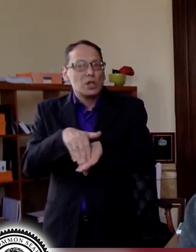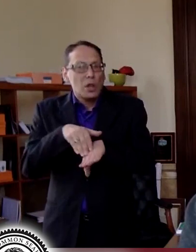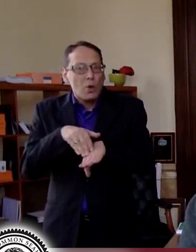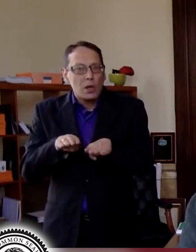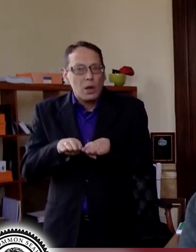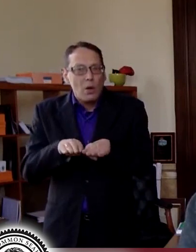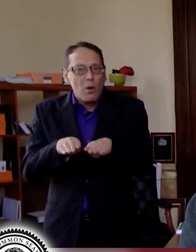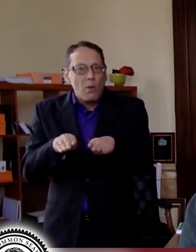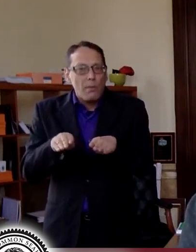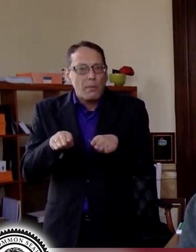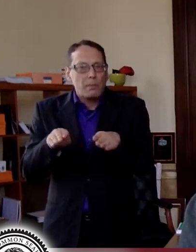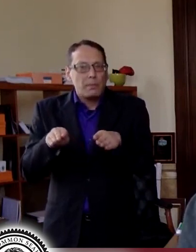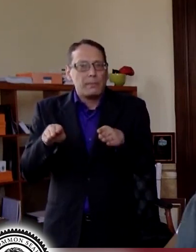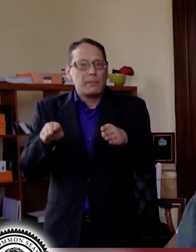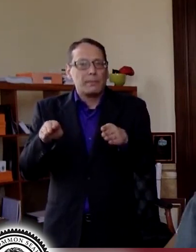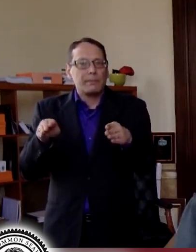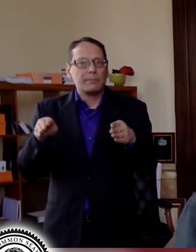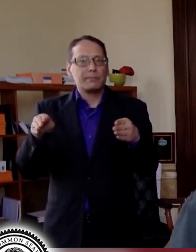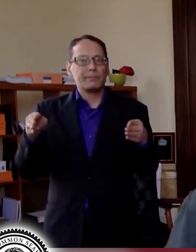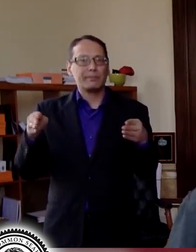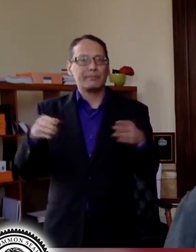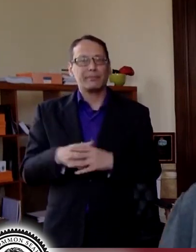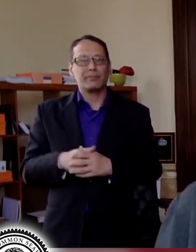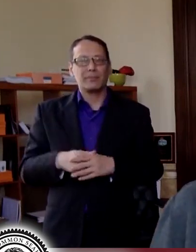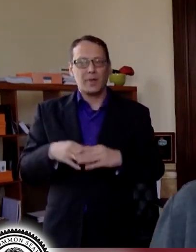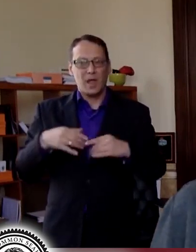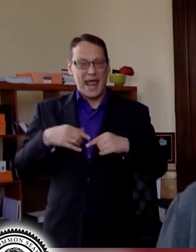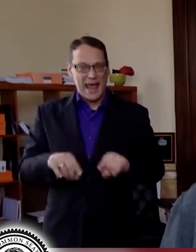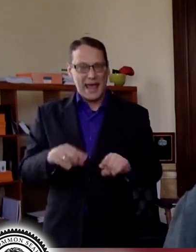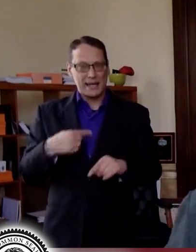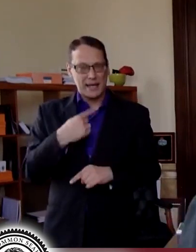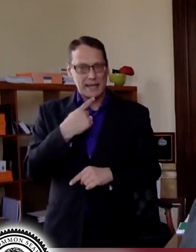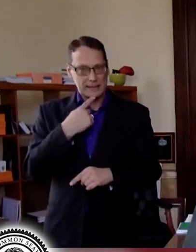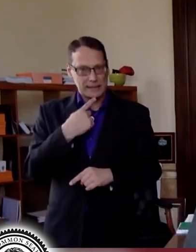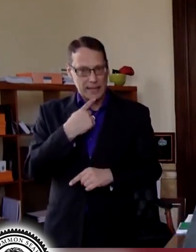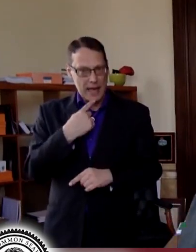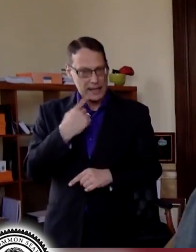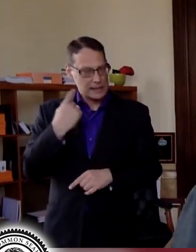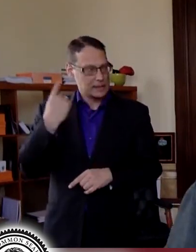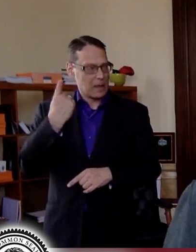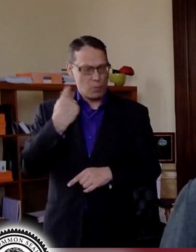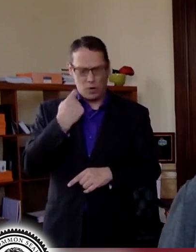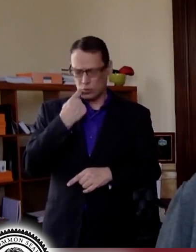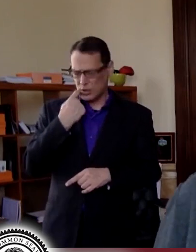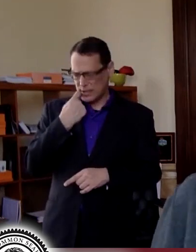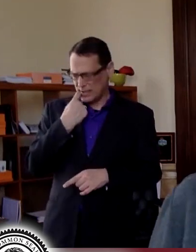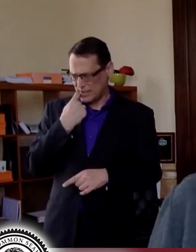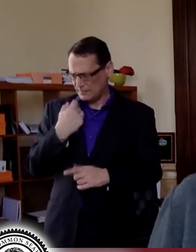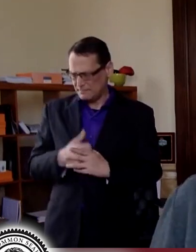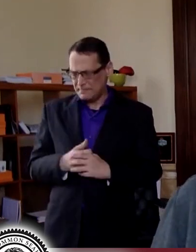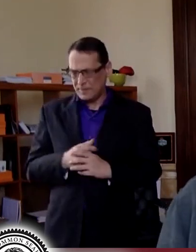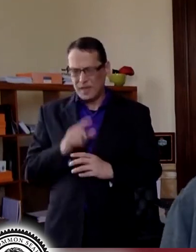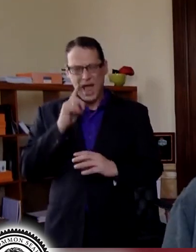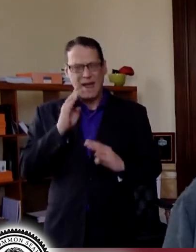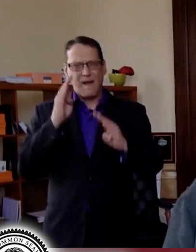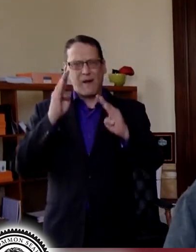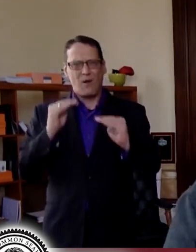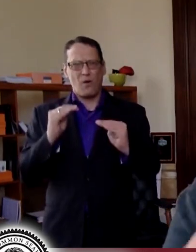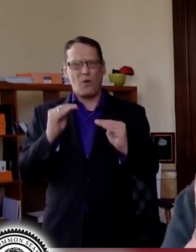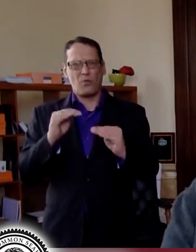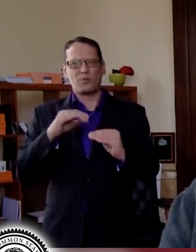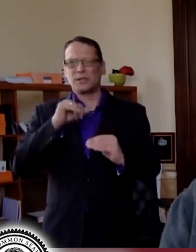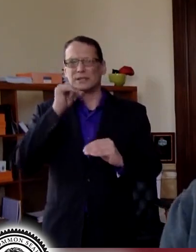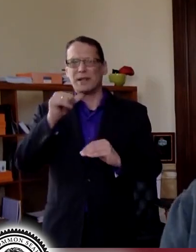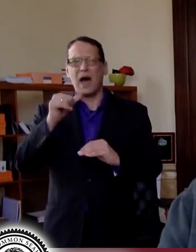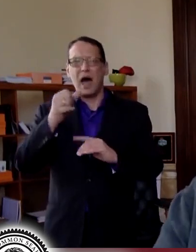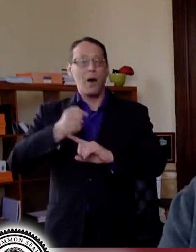up a bit. And as I said, maybe somewhere recently, we hope that it's not like a champagne